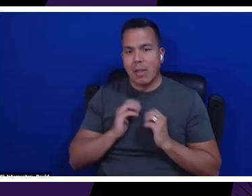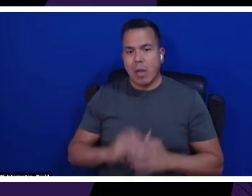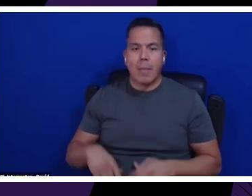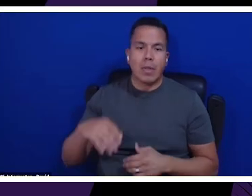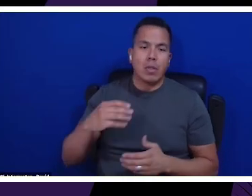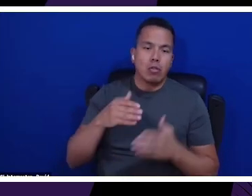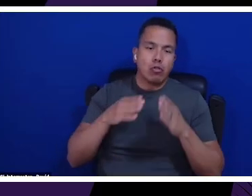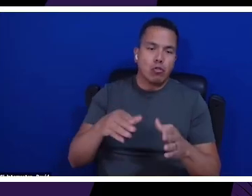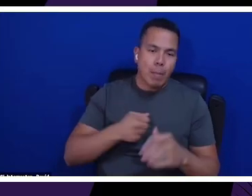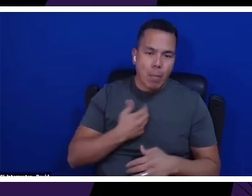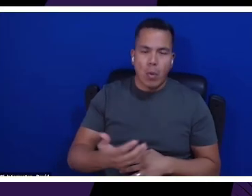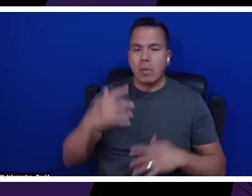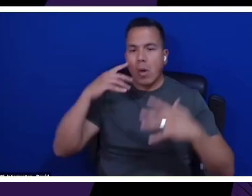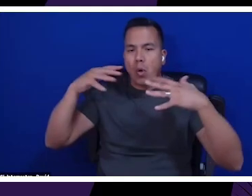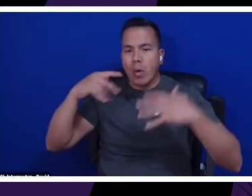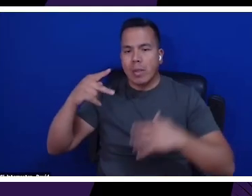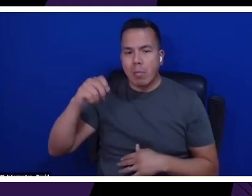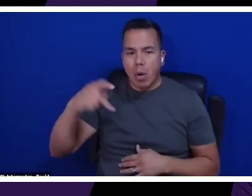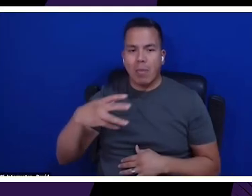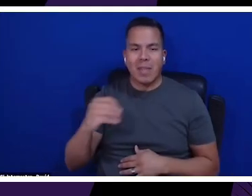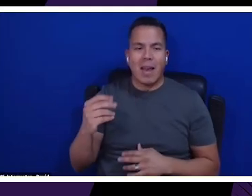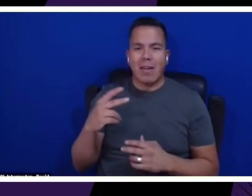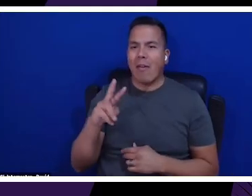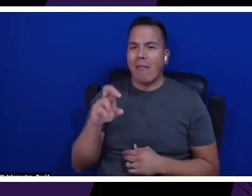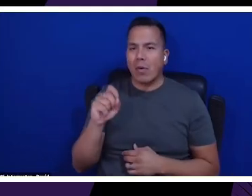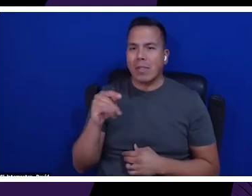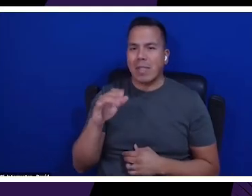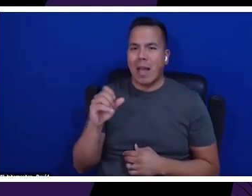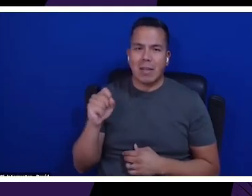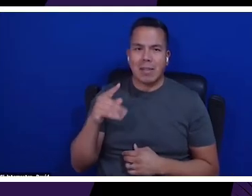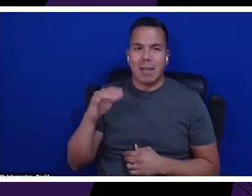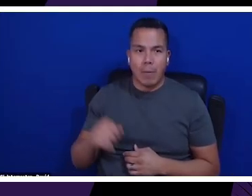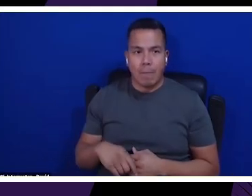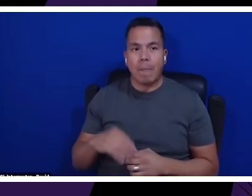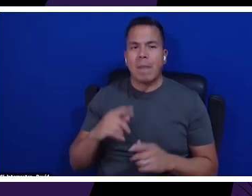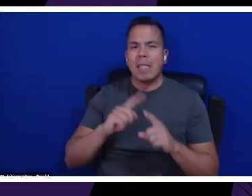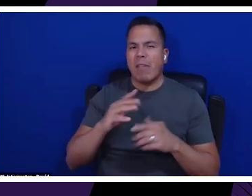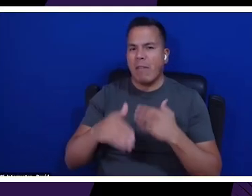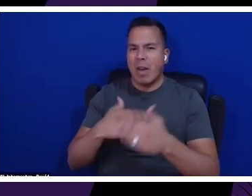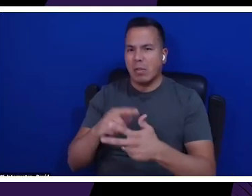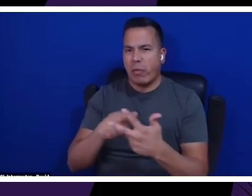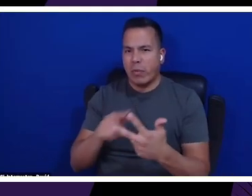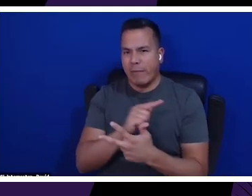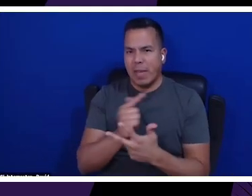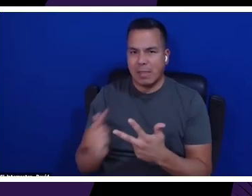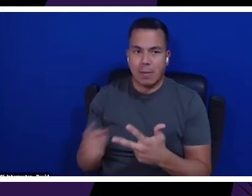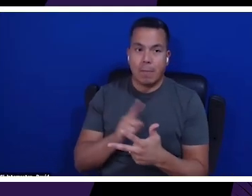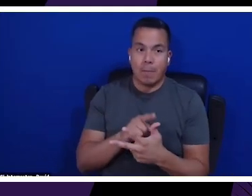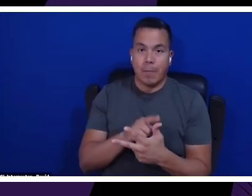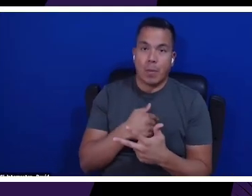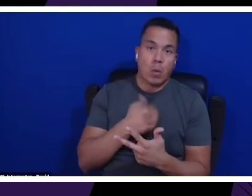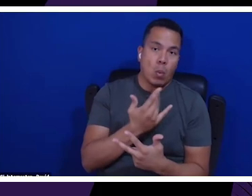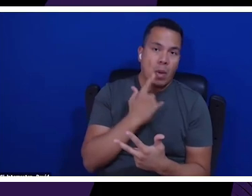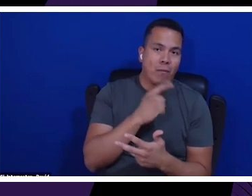This project engages high school students aged 13 to 19 in a 3-phase process. During phase 1, while we waited for the story and script